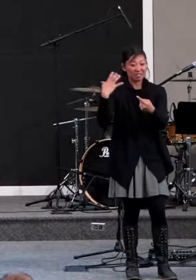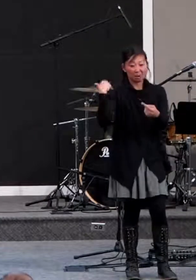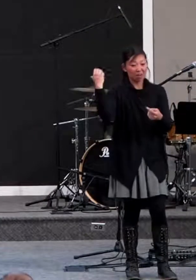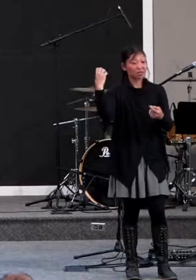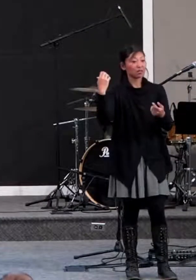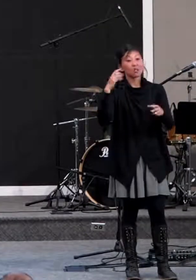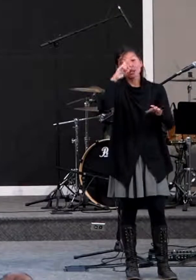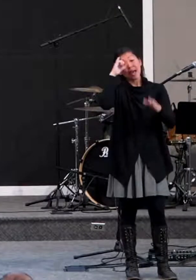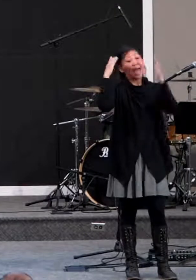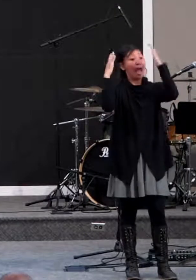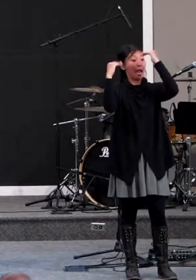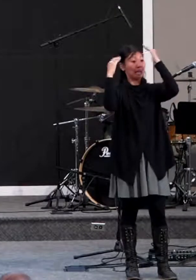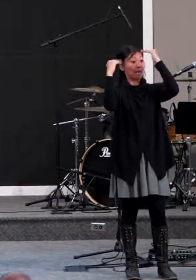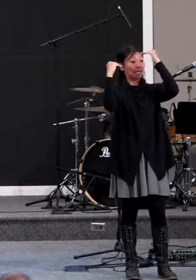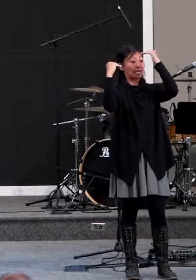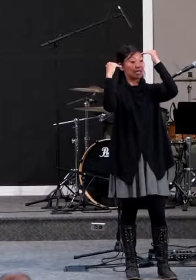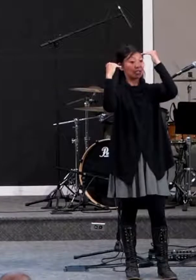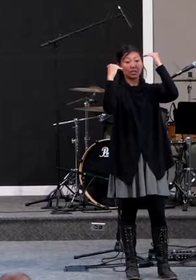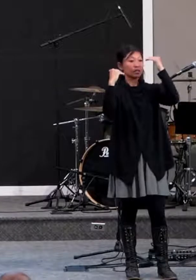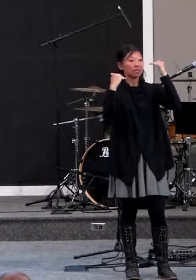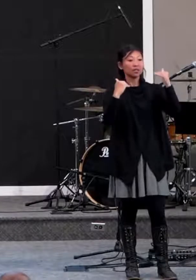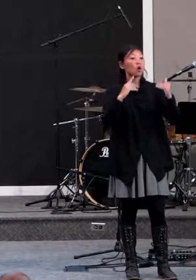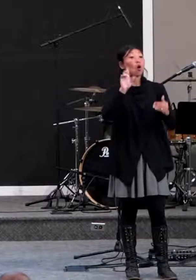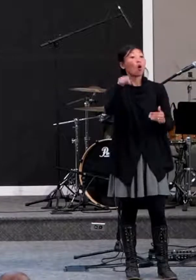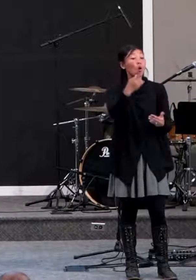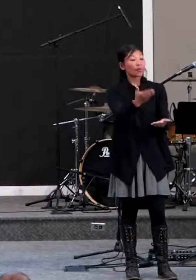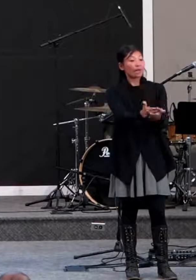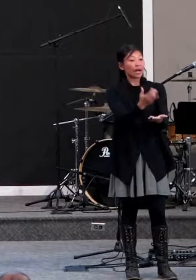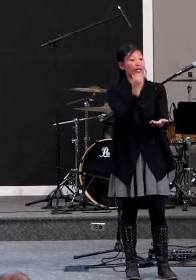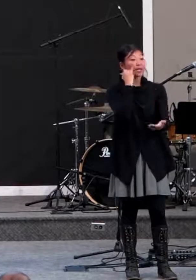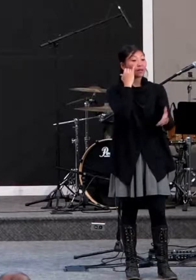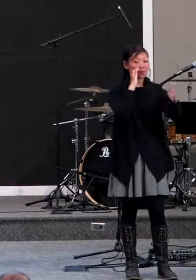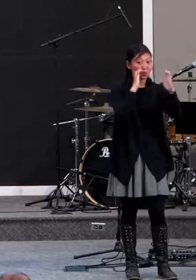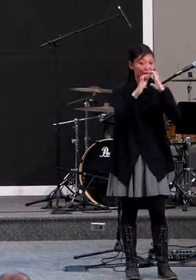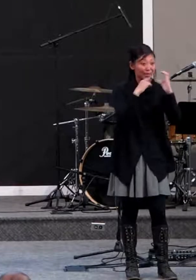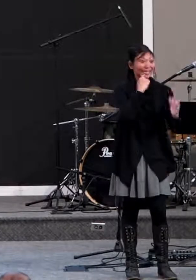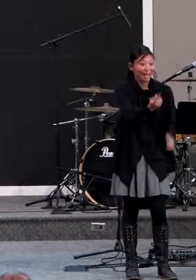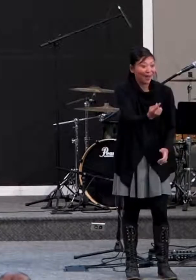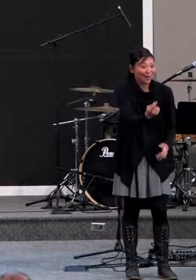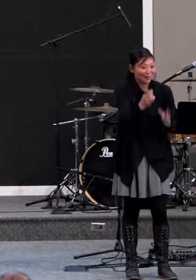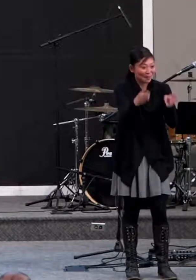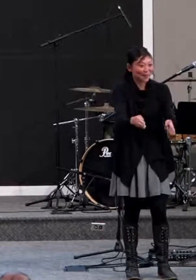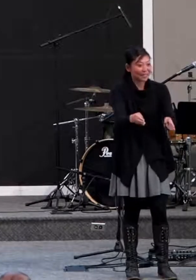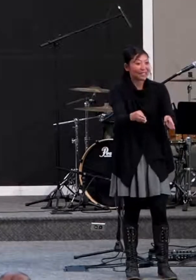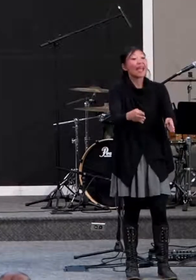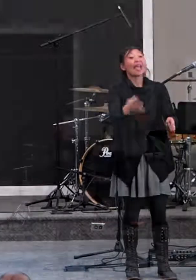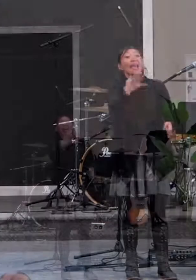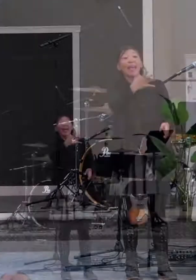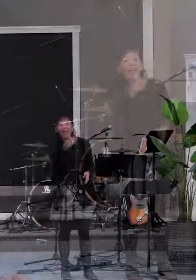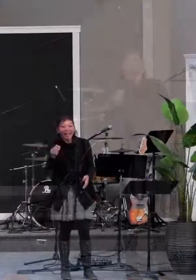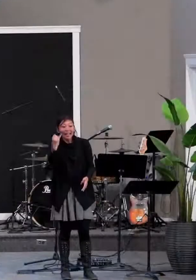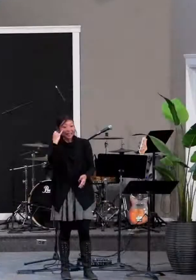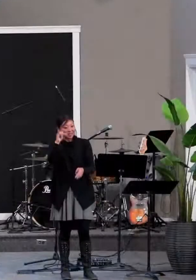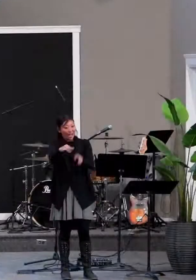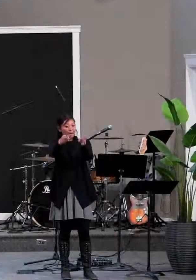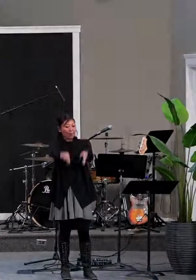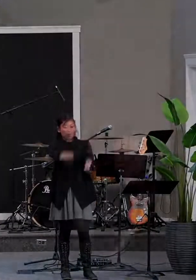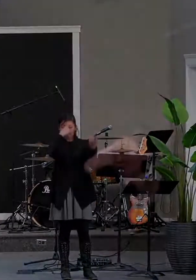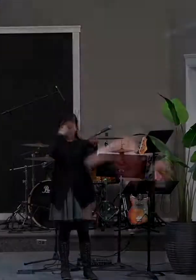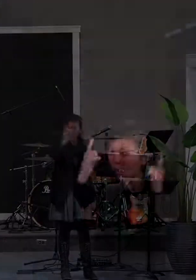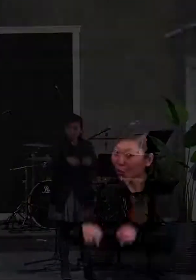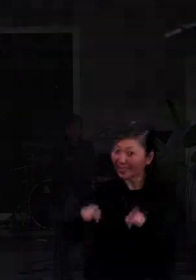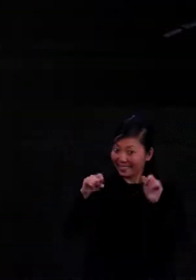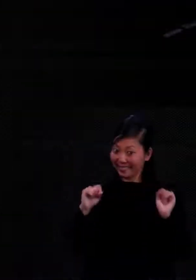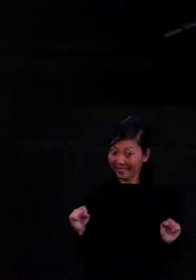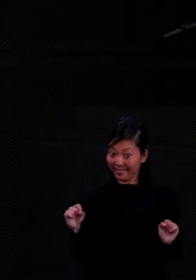An expectation is only valid if it's both communicated and agreed upon. Now,